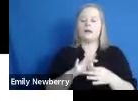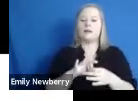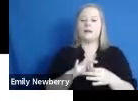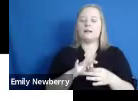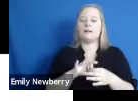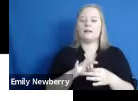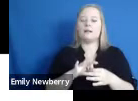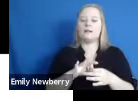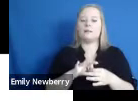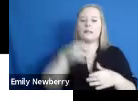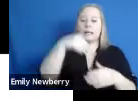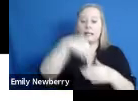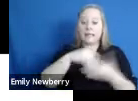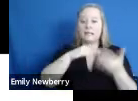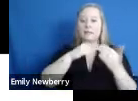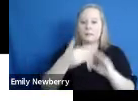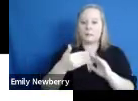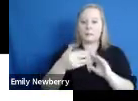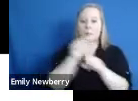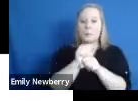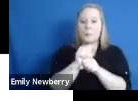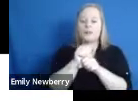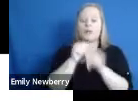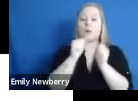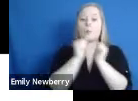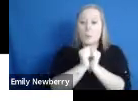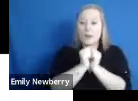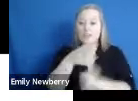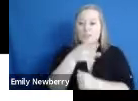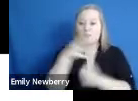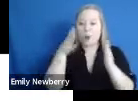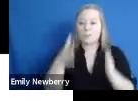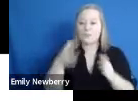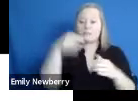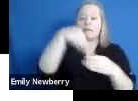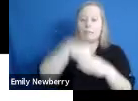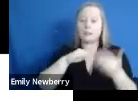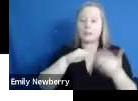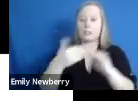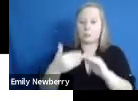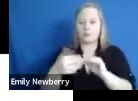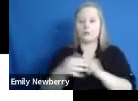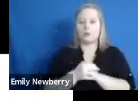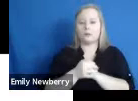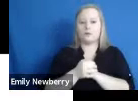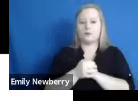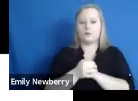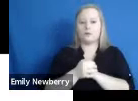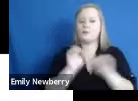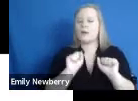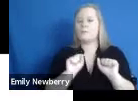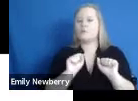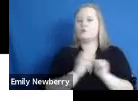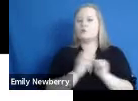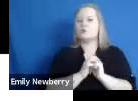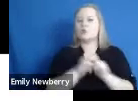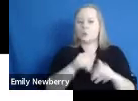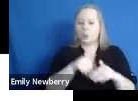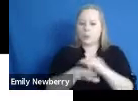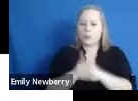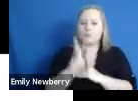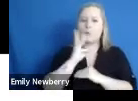in the community, working with farmers in the community. So we were able to get into irrigation